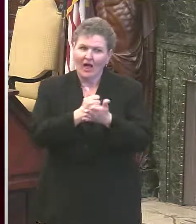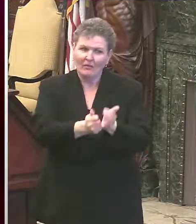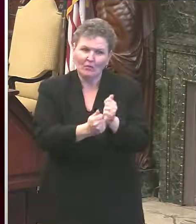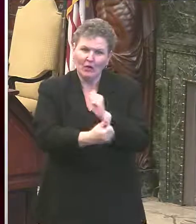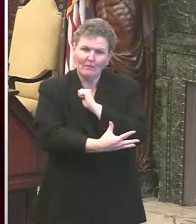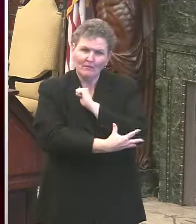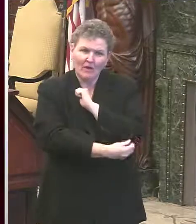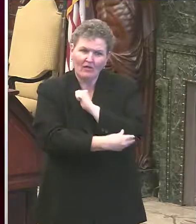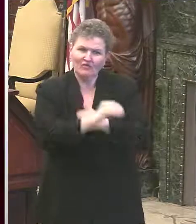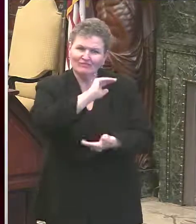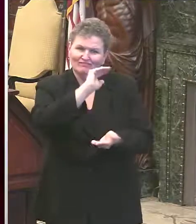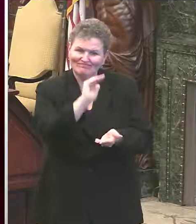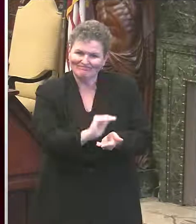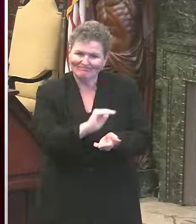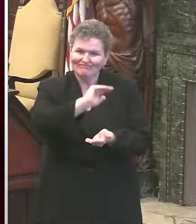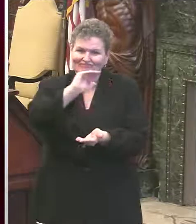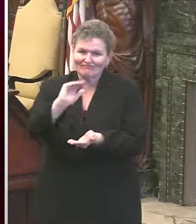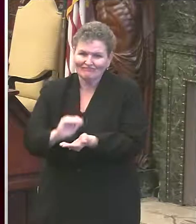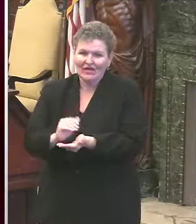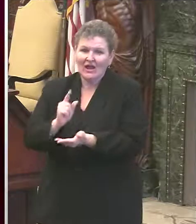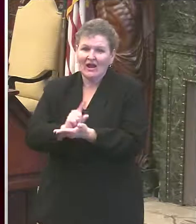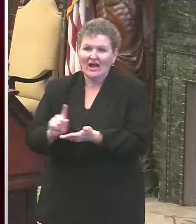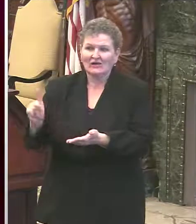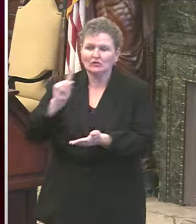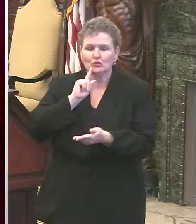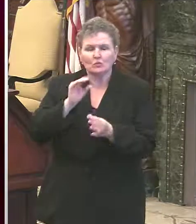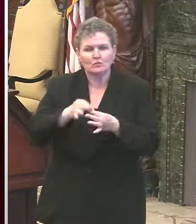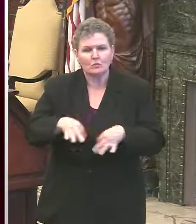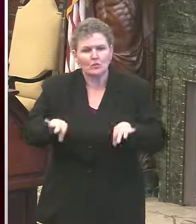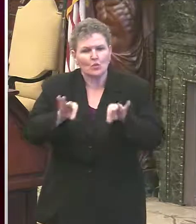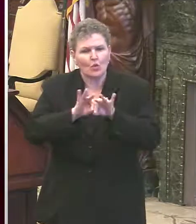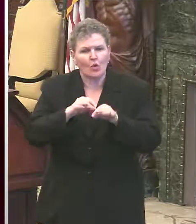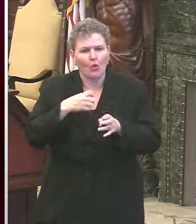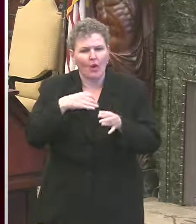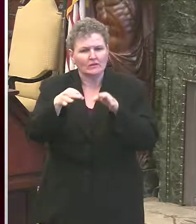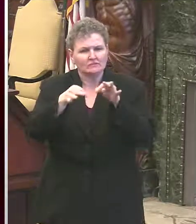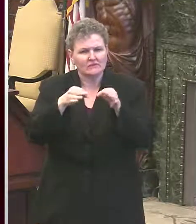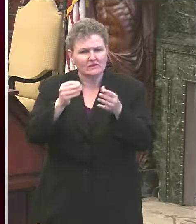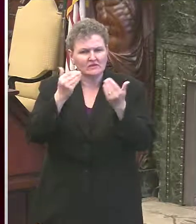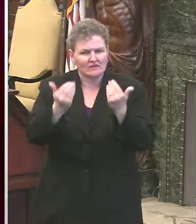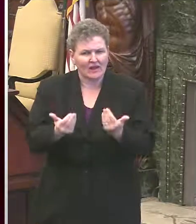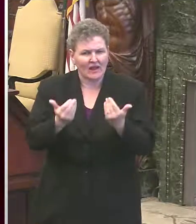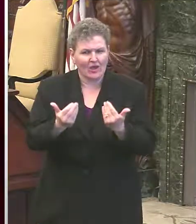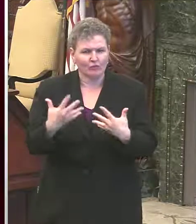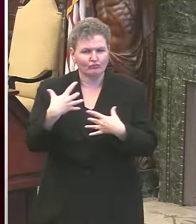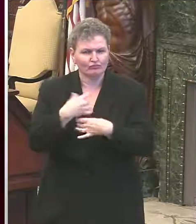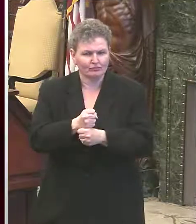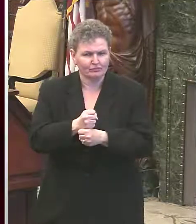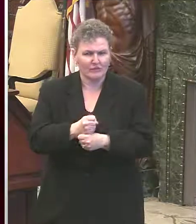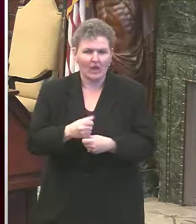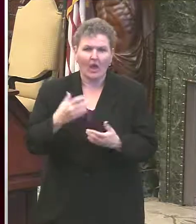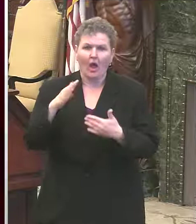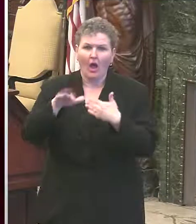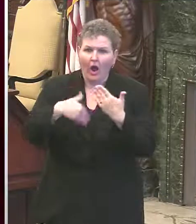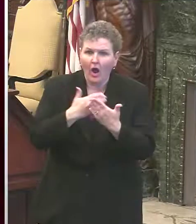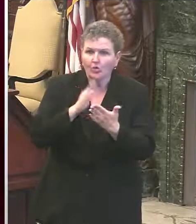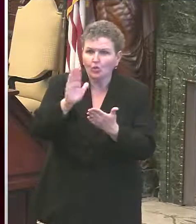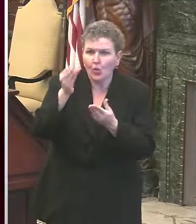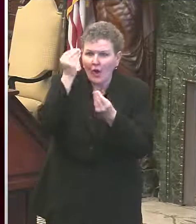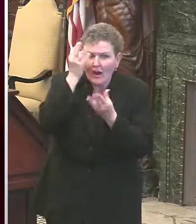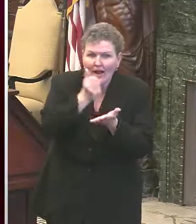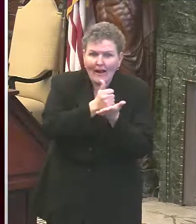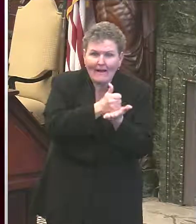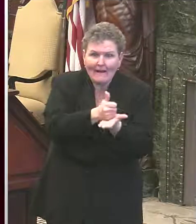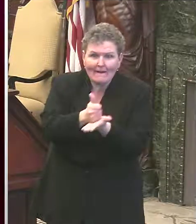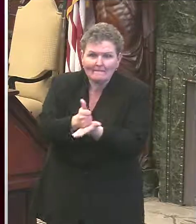that briefly last week, but it is crucial. So I want to talk more about it today because we need everyone's help. The stimulus checks are